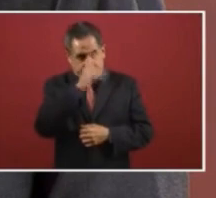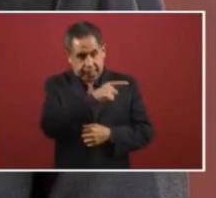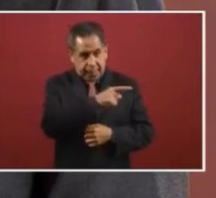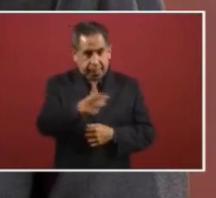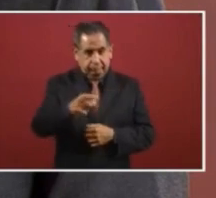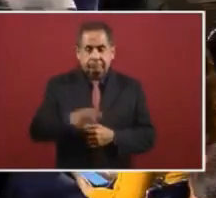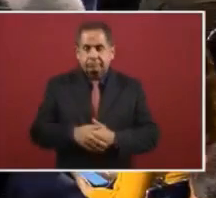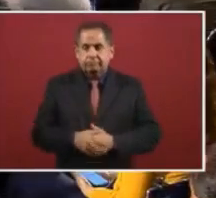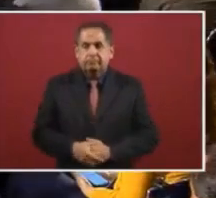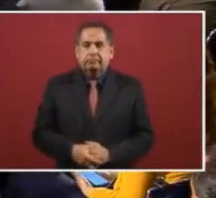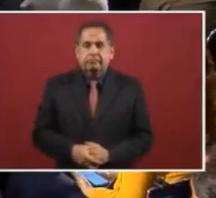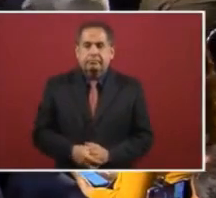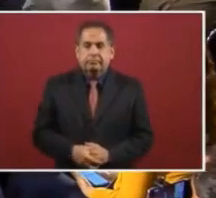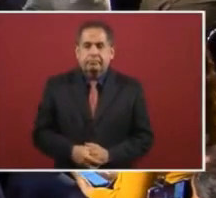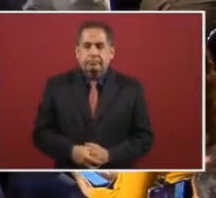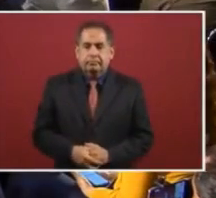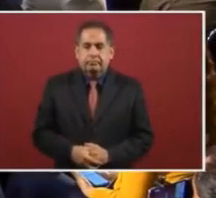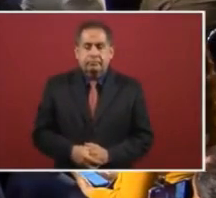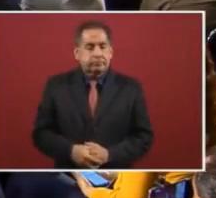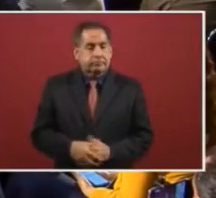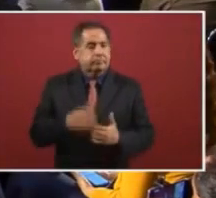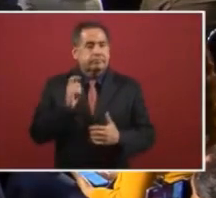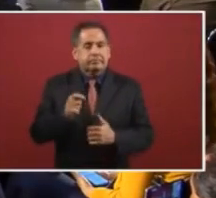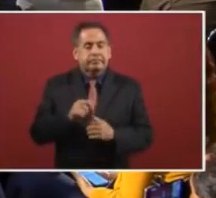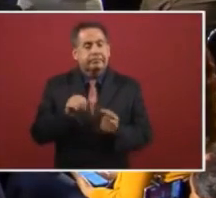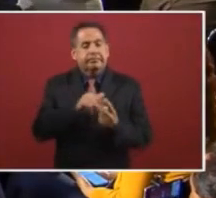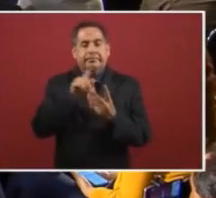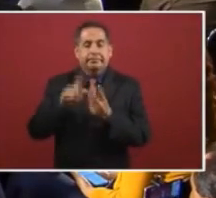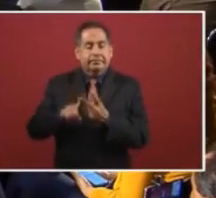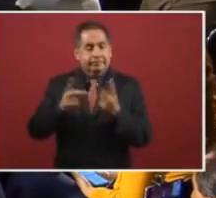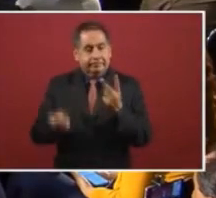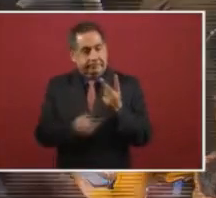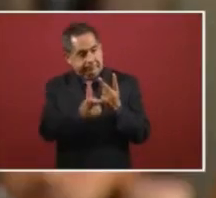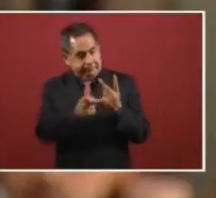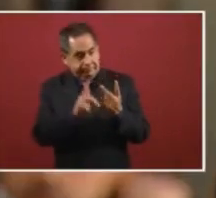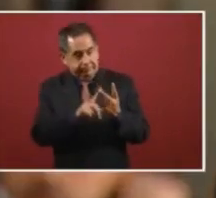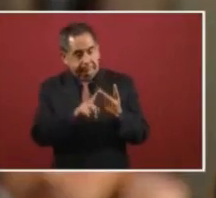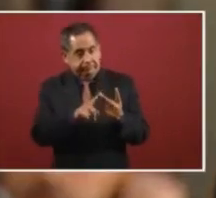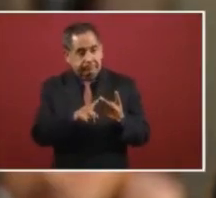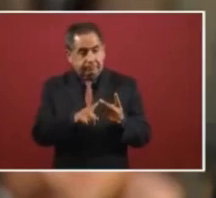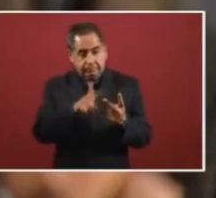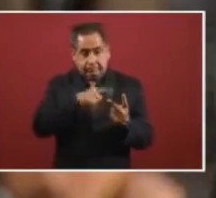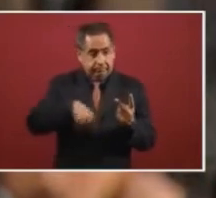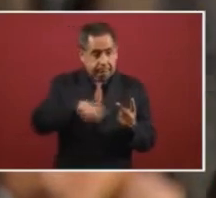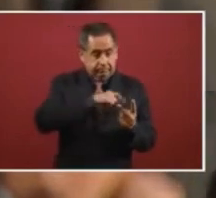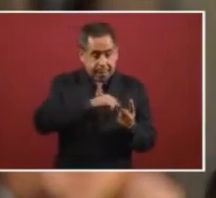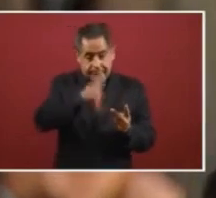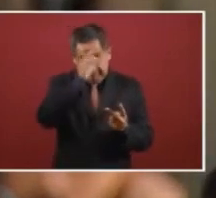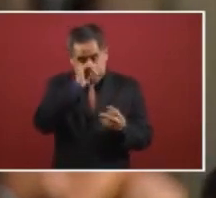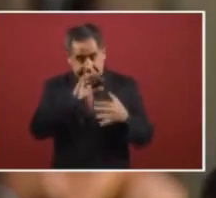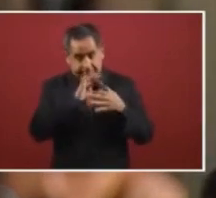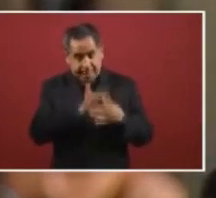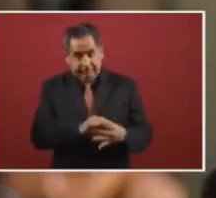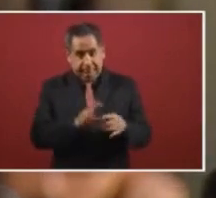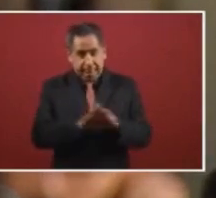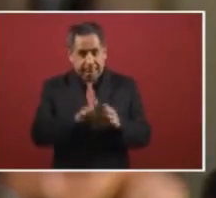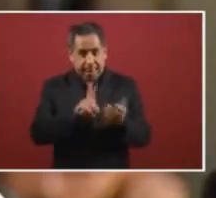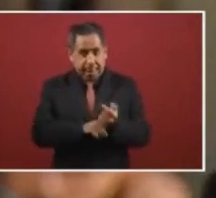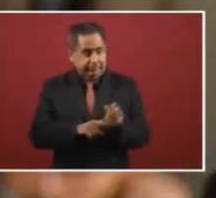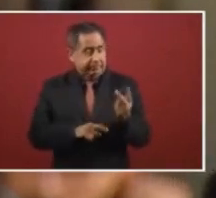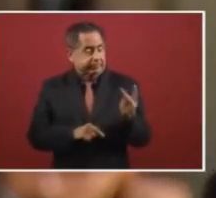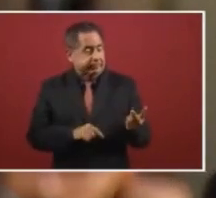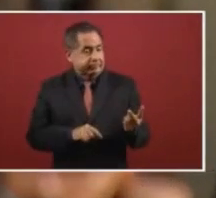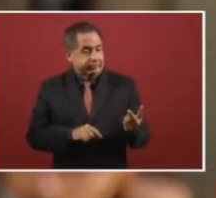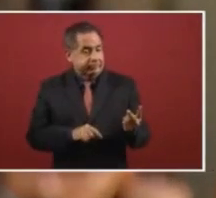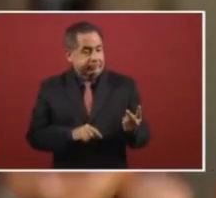that he wants to know that if they are admitting that by making these arrangements that they took advantage of the previous governments